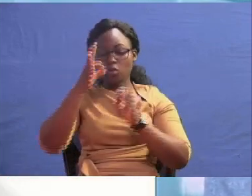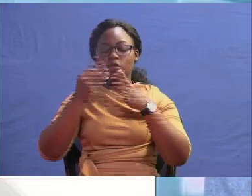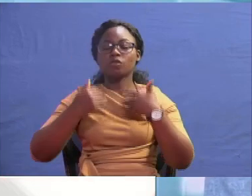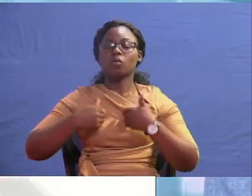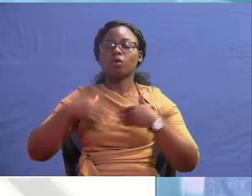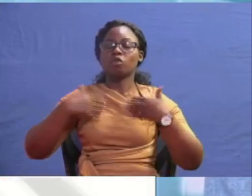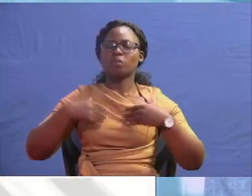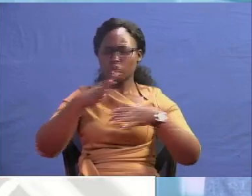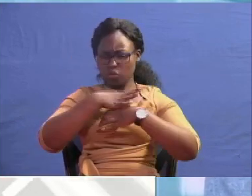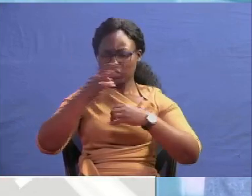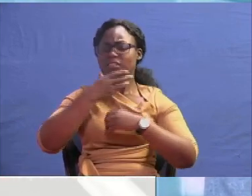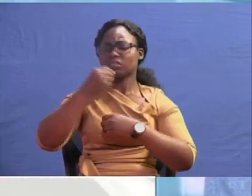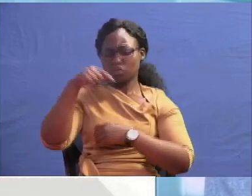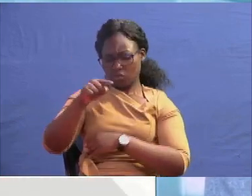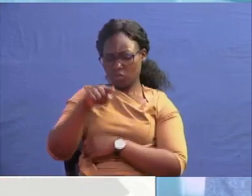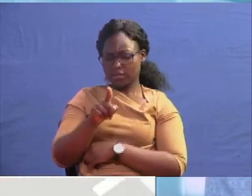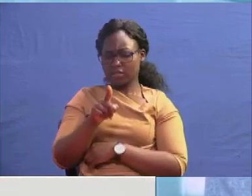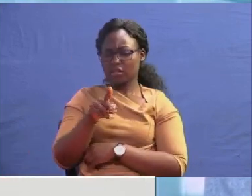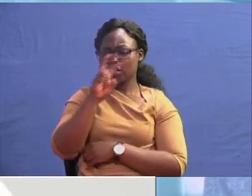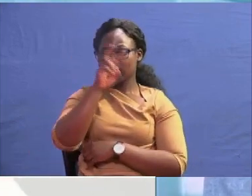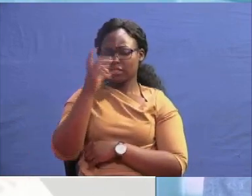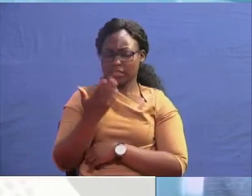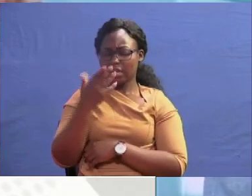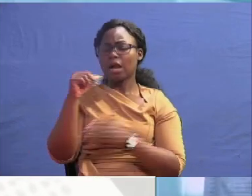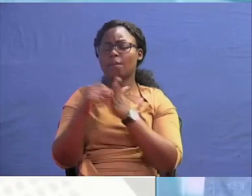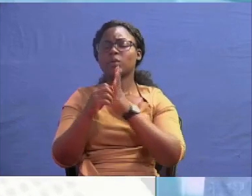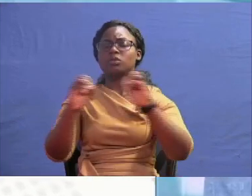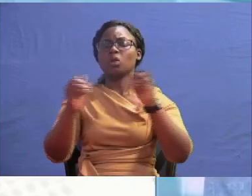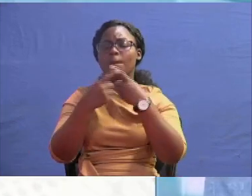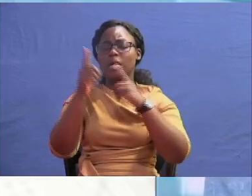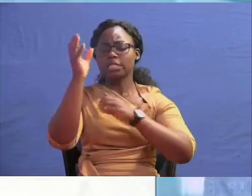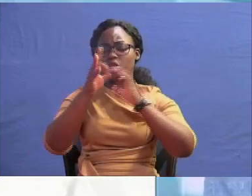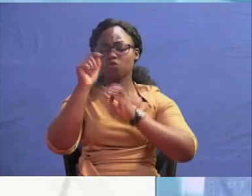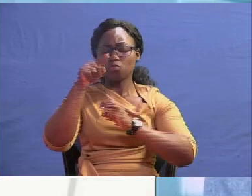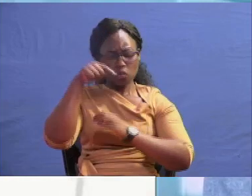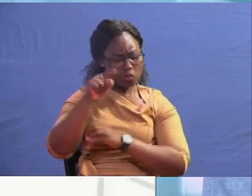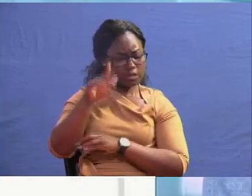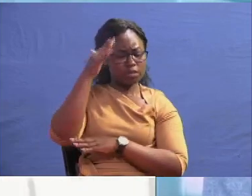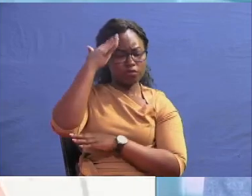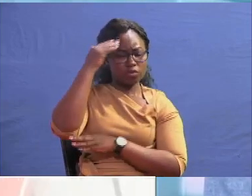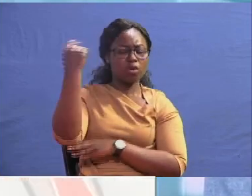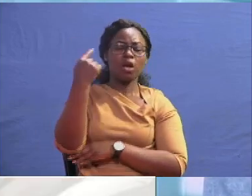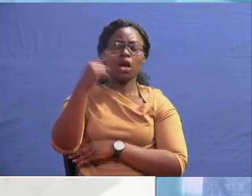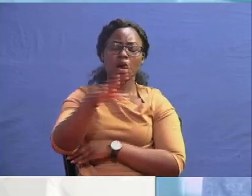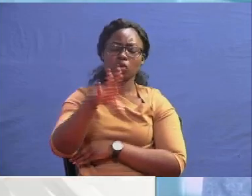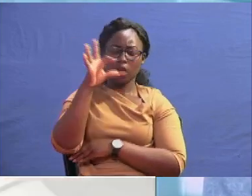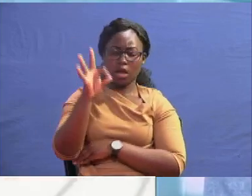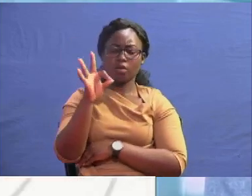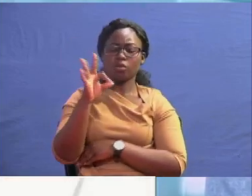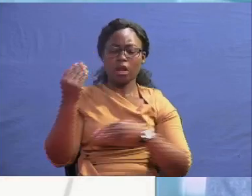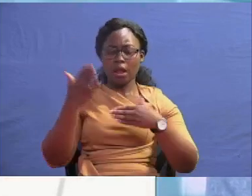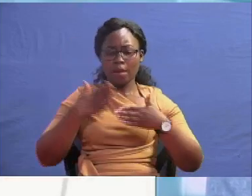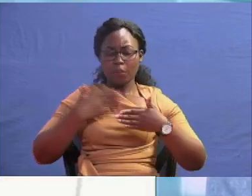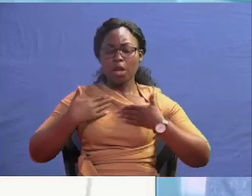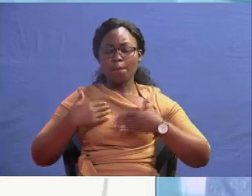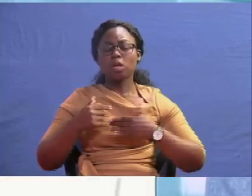trust yourself, you would not see any need to micromanage. But when you yourself know, I only appointed my buddies who may